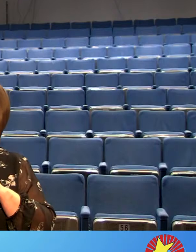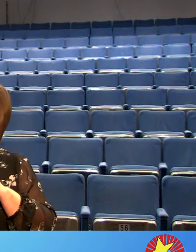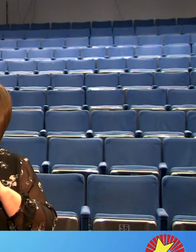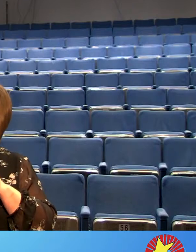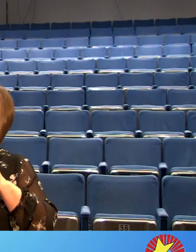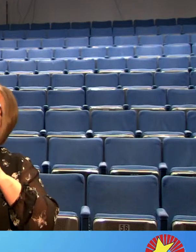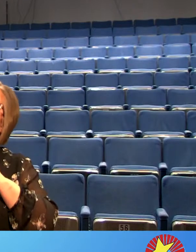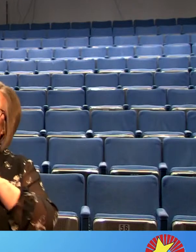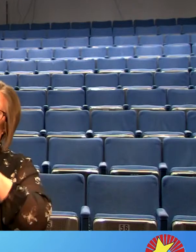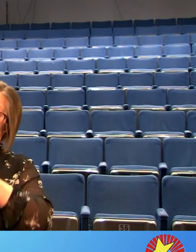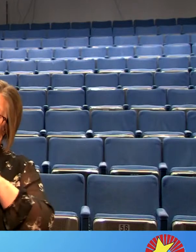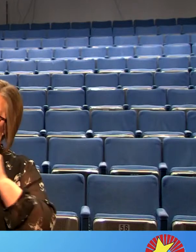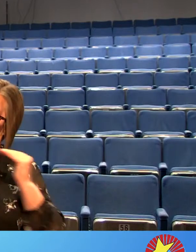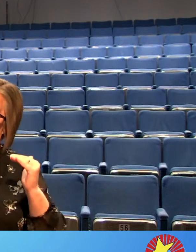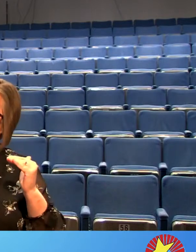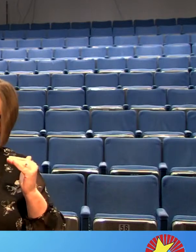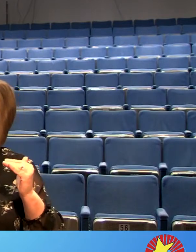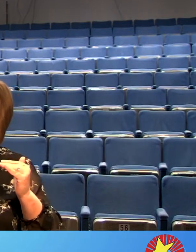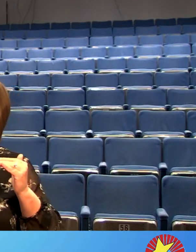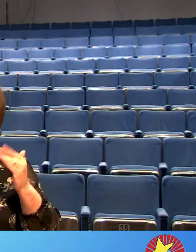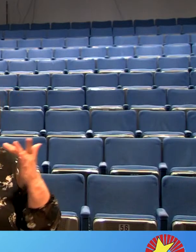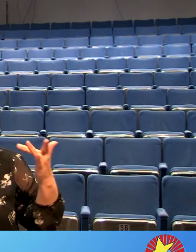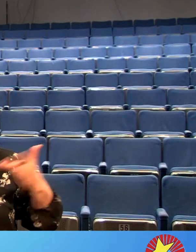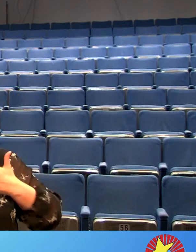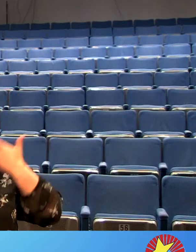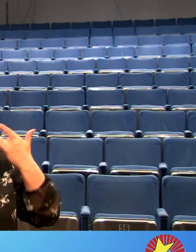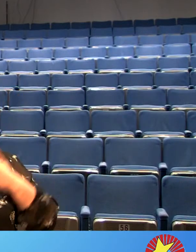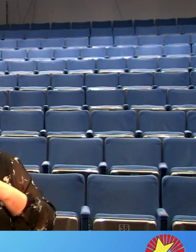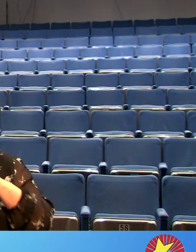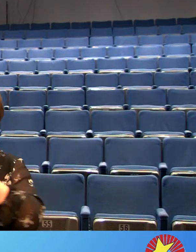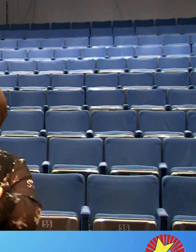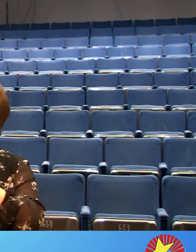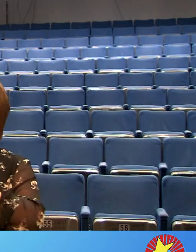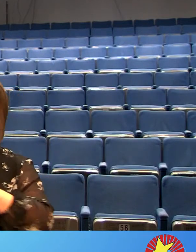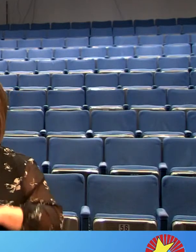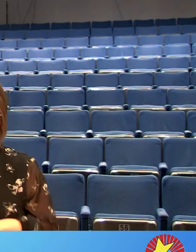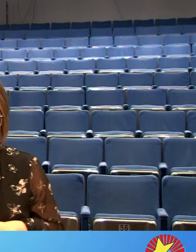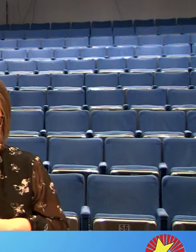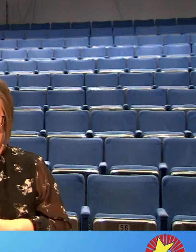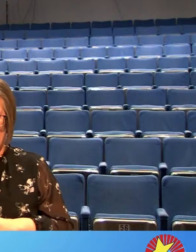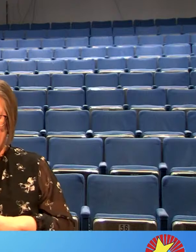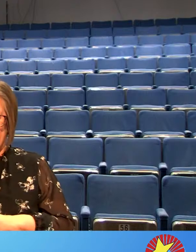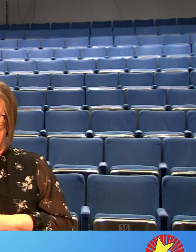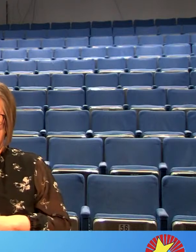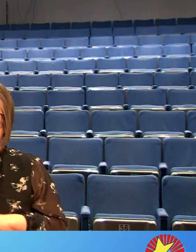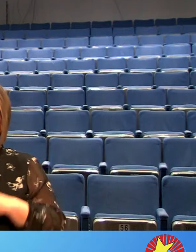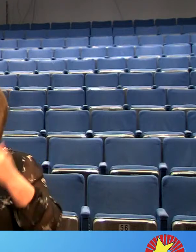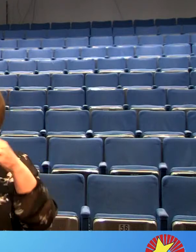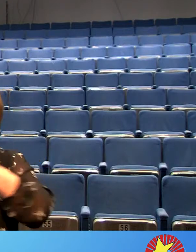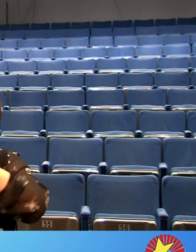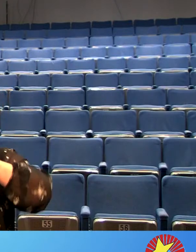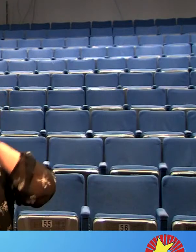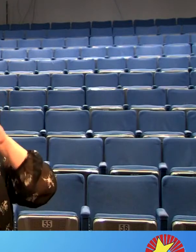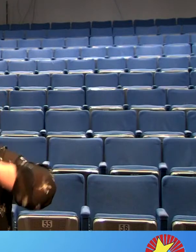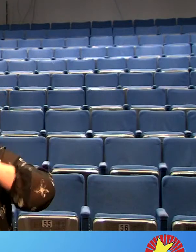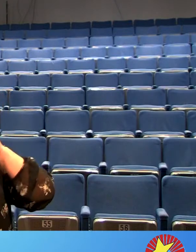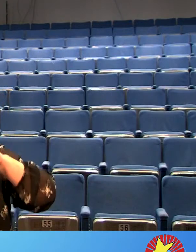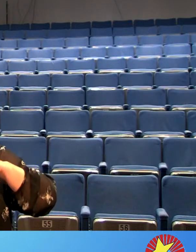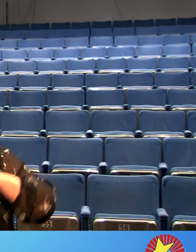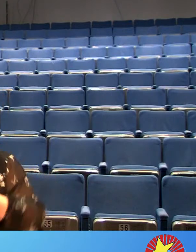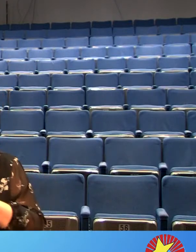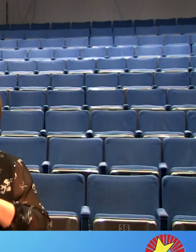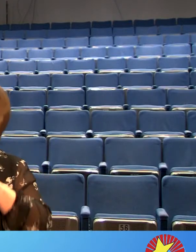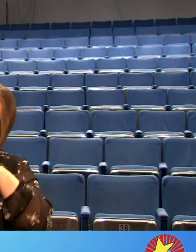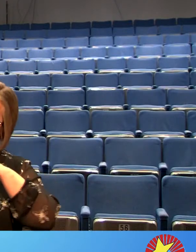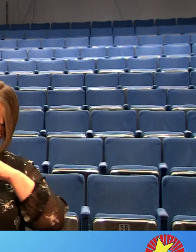4, which is above grade level proficiency. So we're really excited about that math score. In